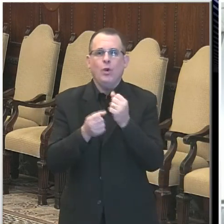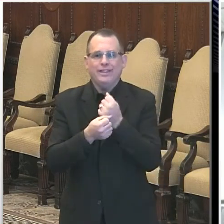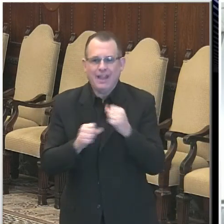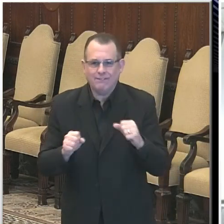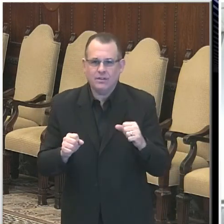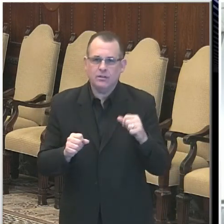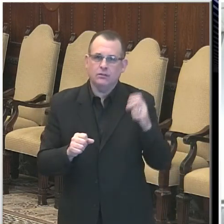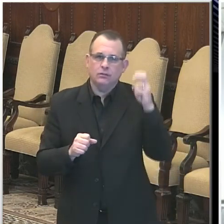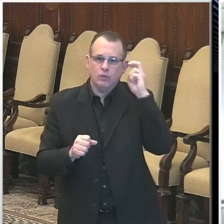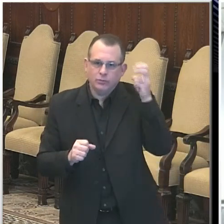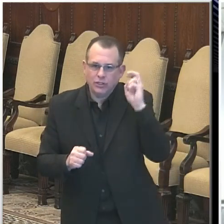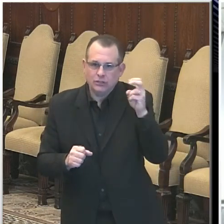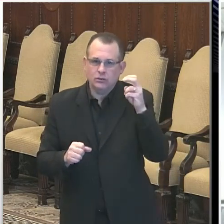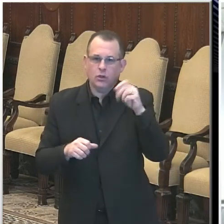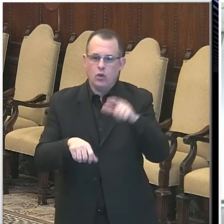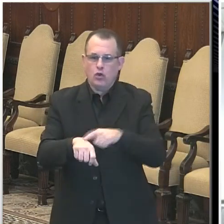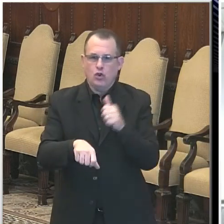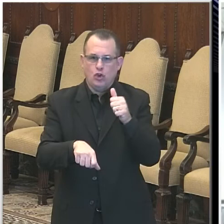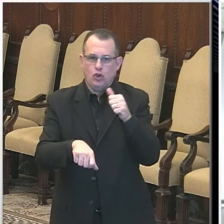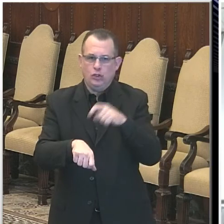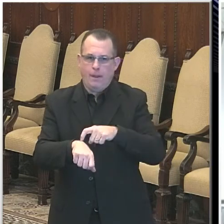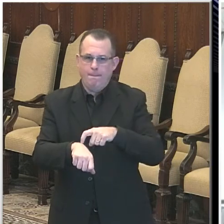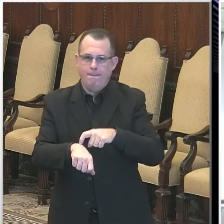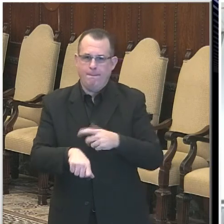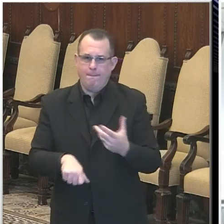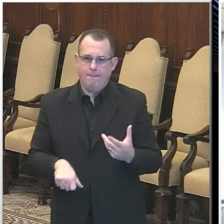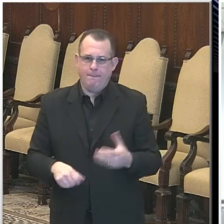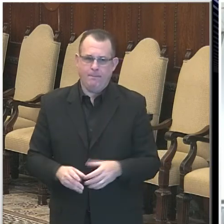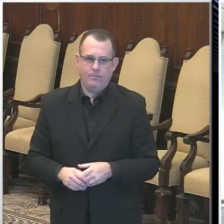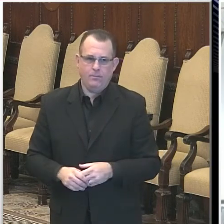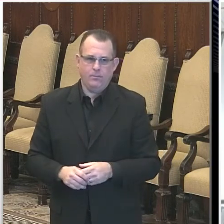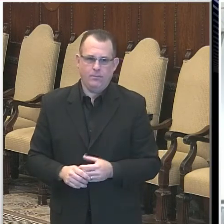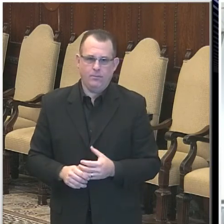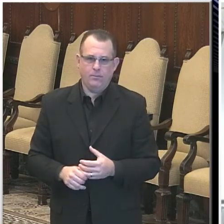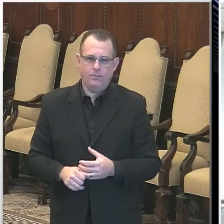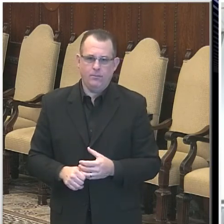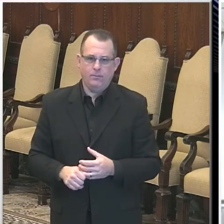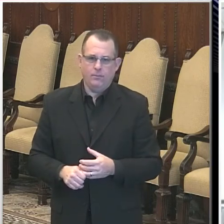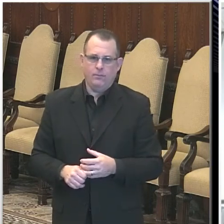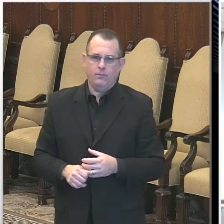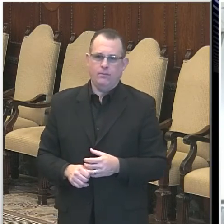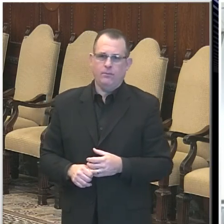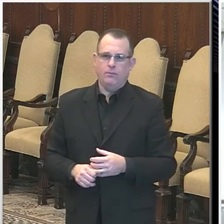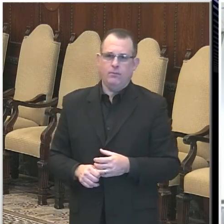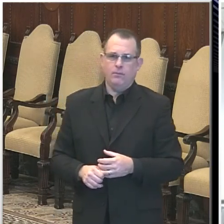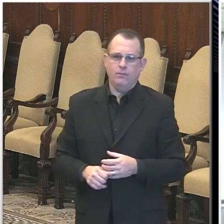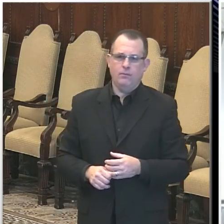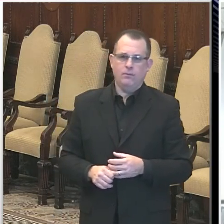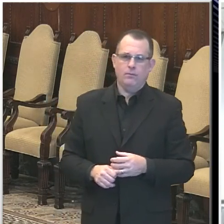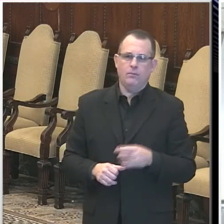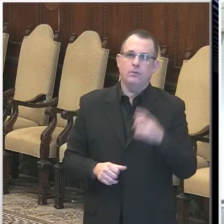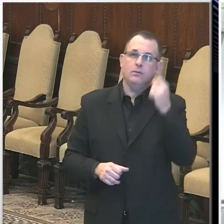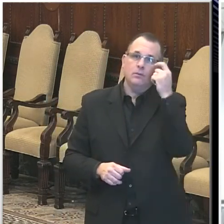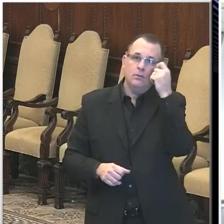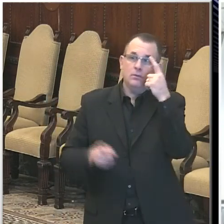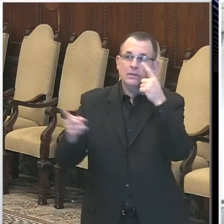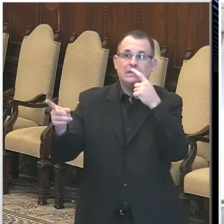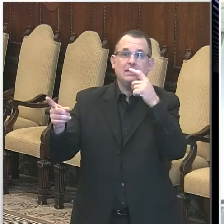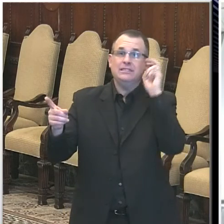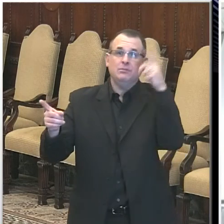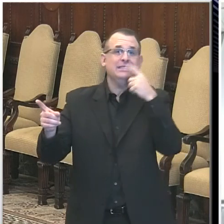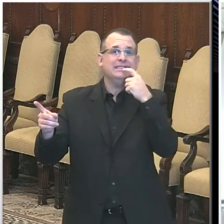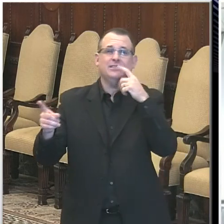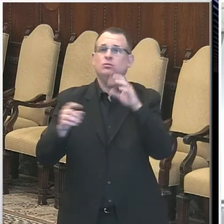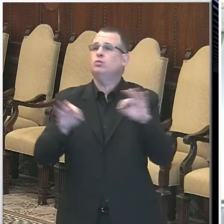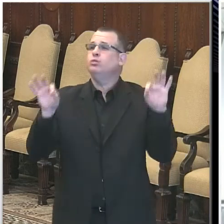time, but they wanted to try it, wanted to encourage their ridership to wear masks, and certainly support their efforts